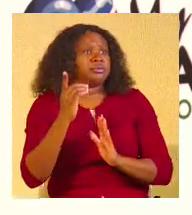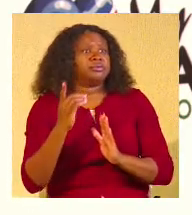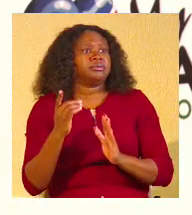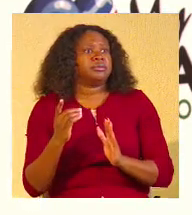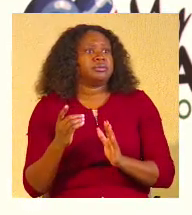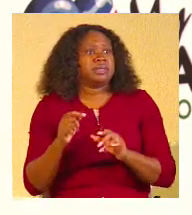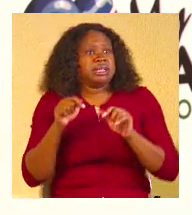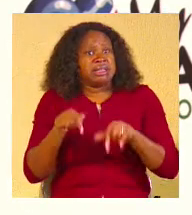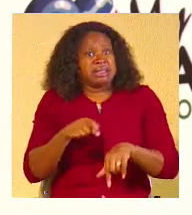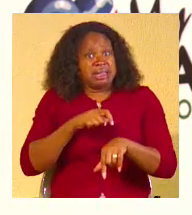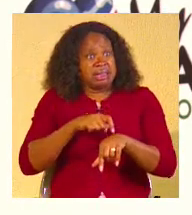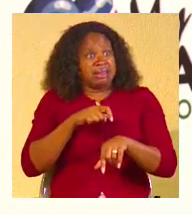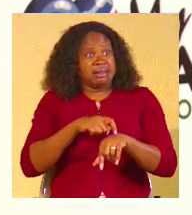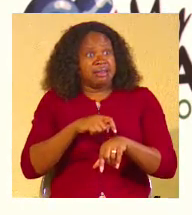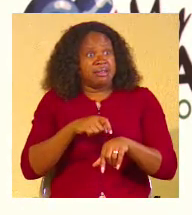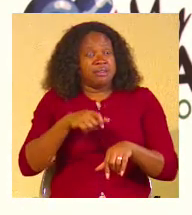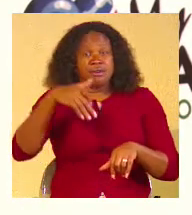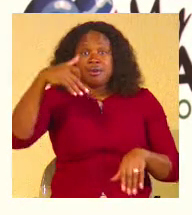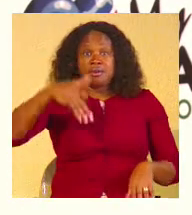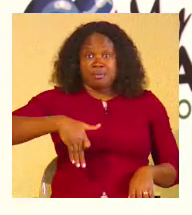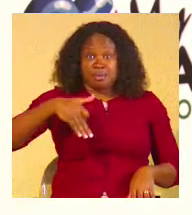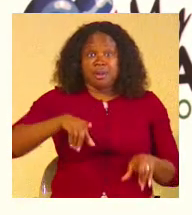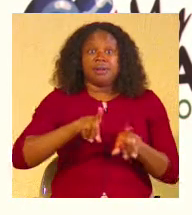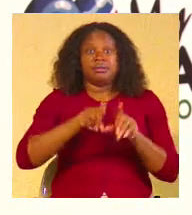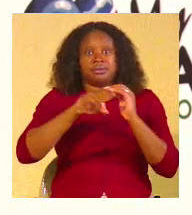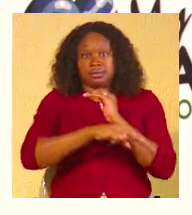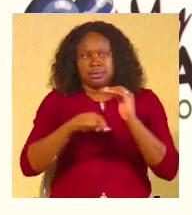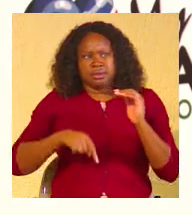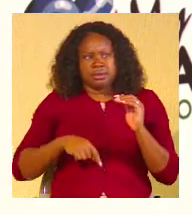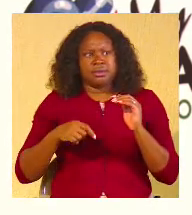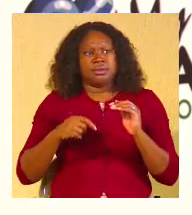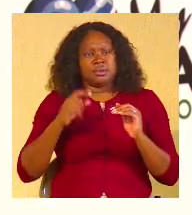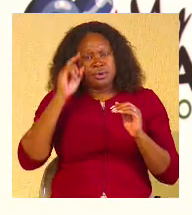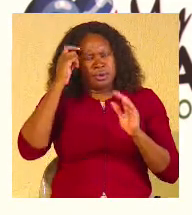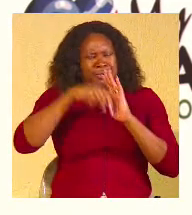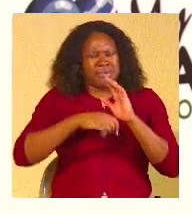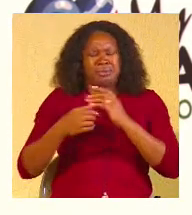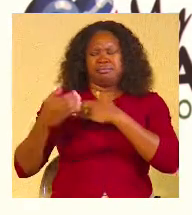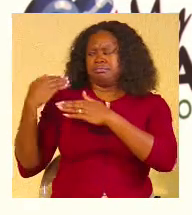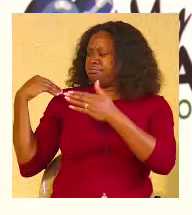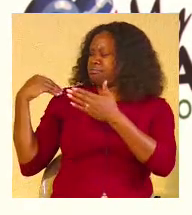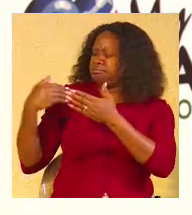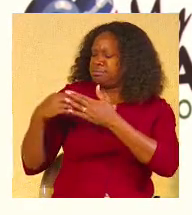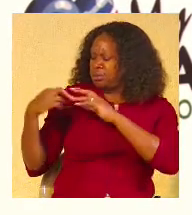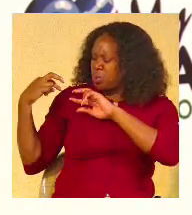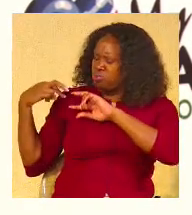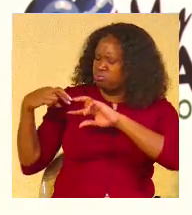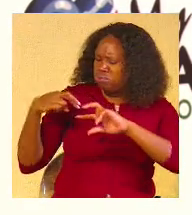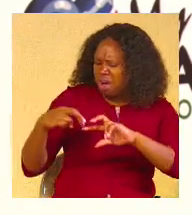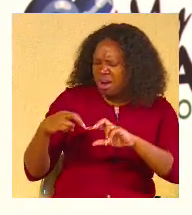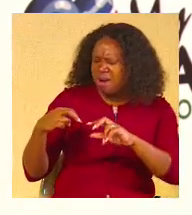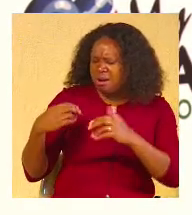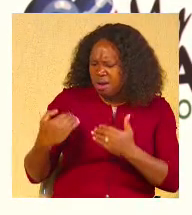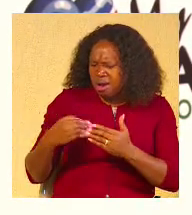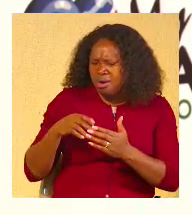because this is really a time for Namibia as a country to introspect, to look back and see, whoa, this is where we